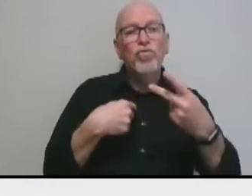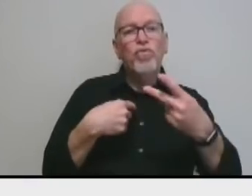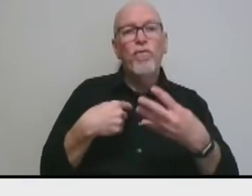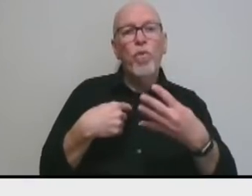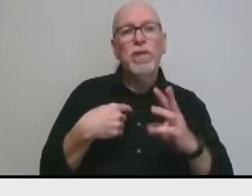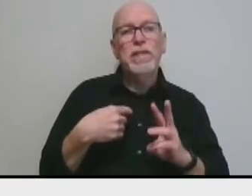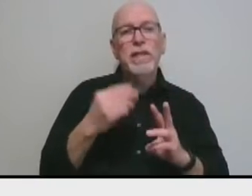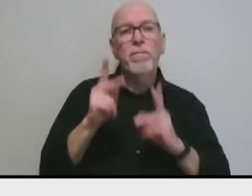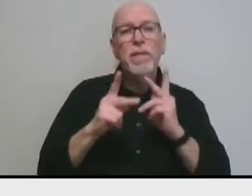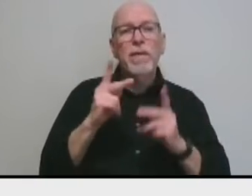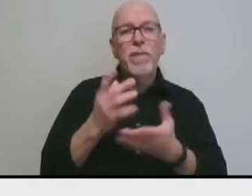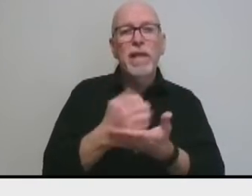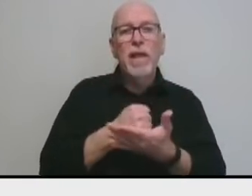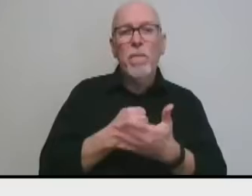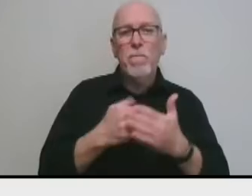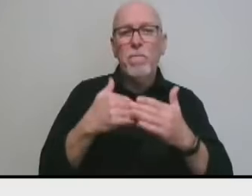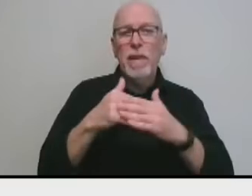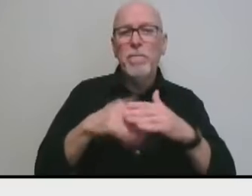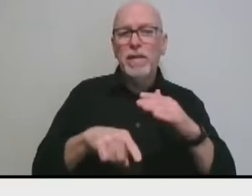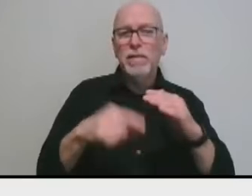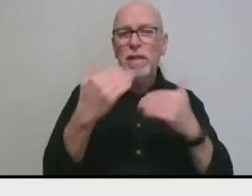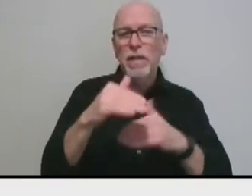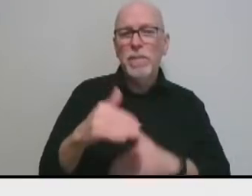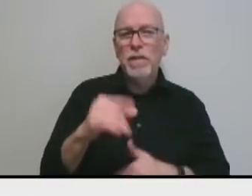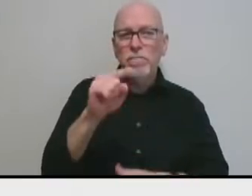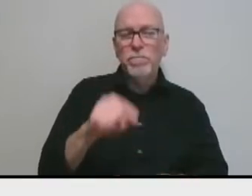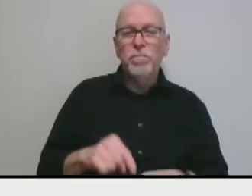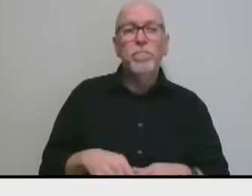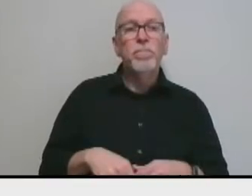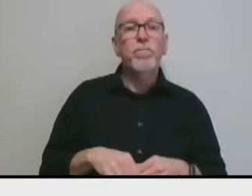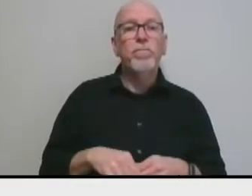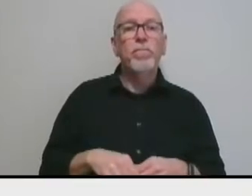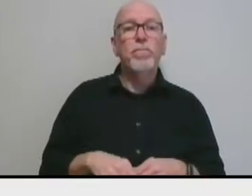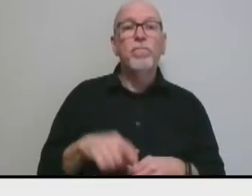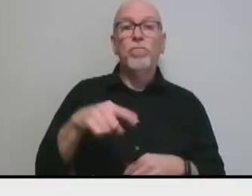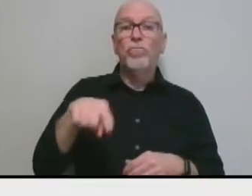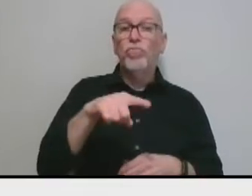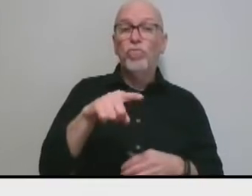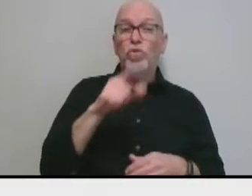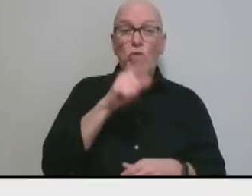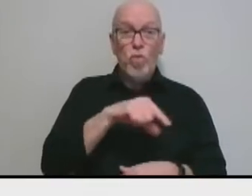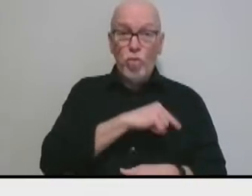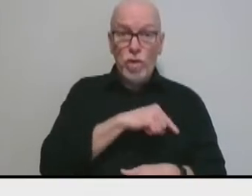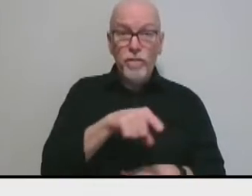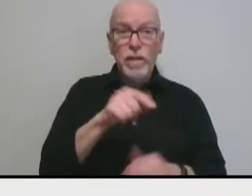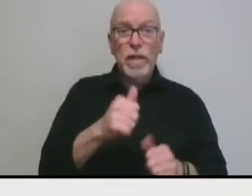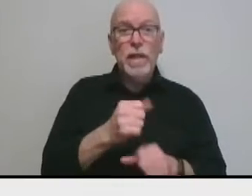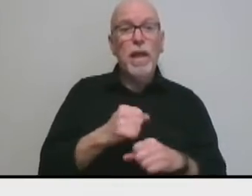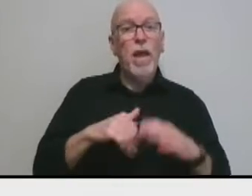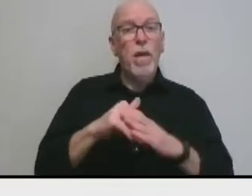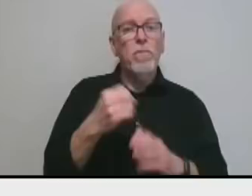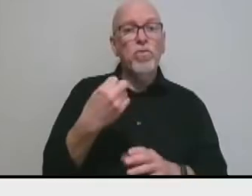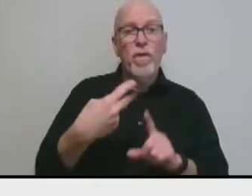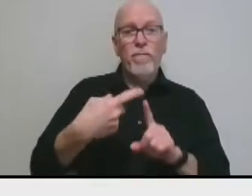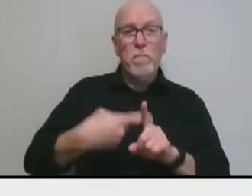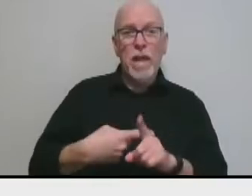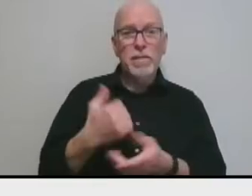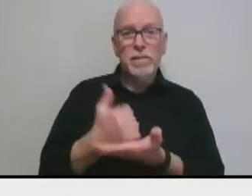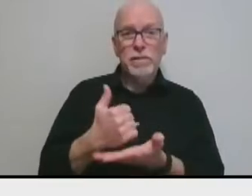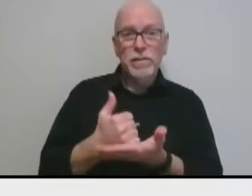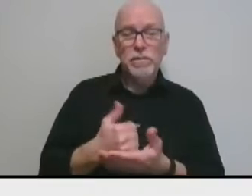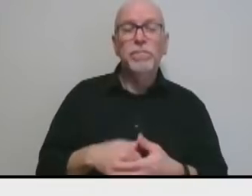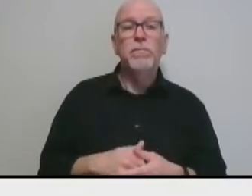household income limits. Eligible renter households may receive up to 12 months of assistance. This